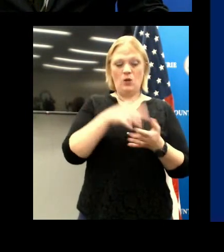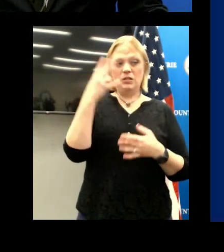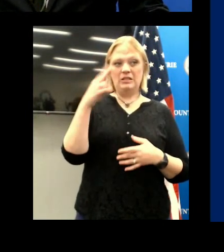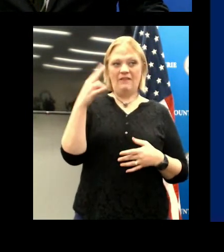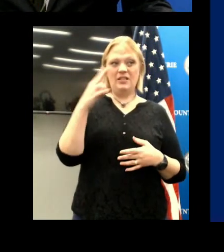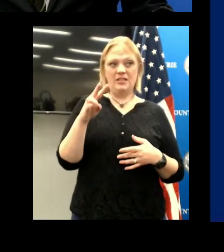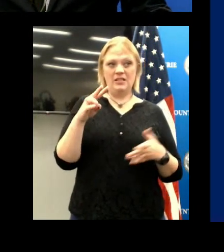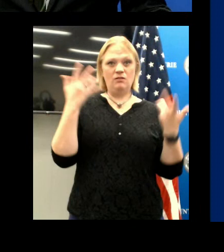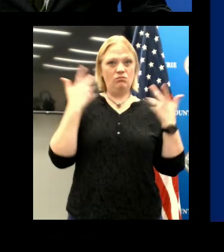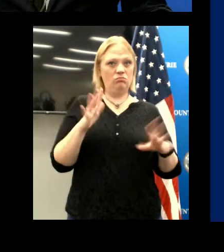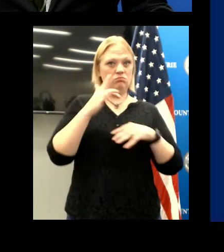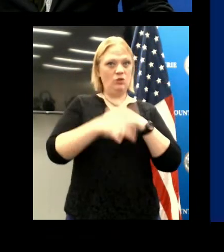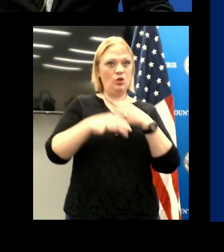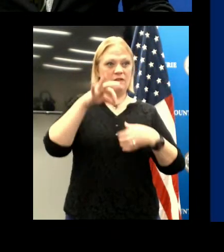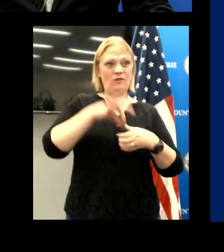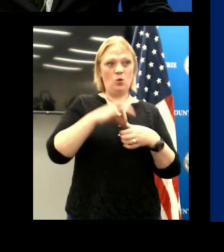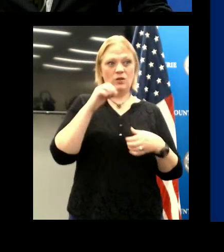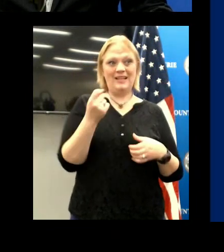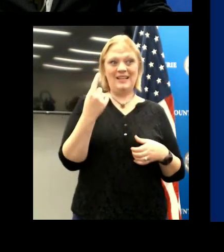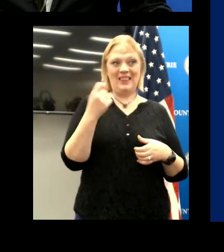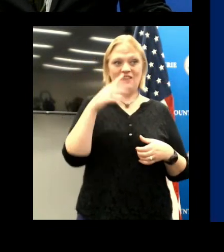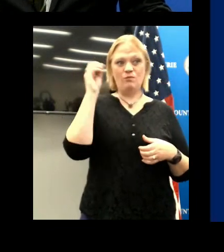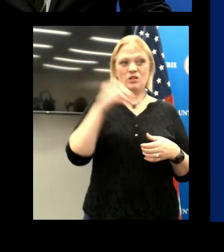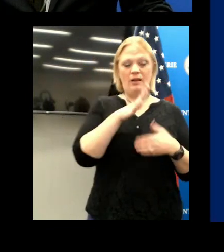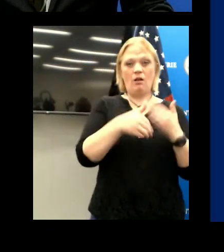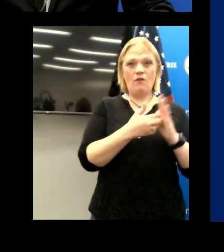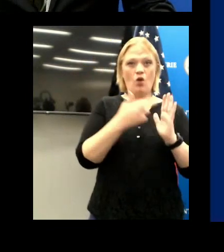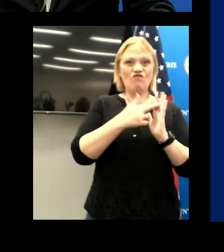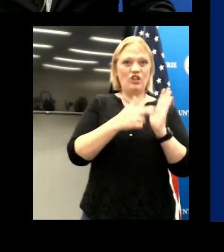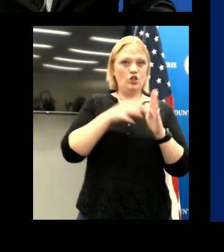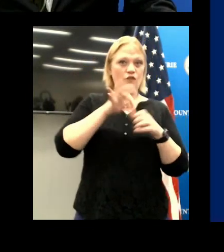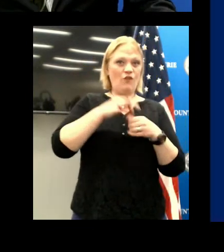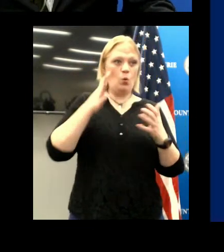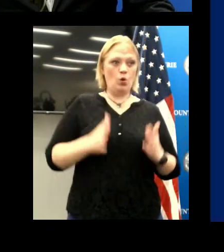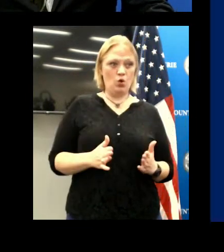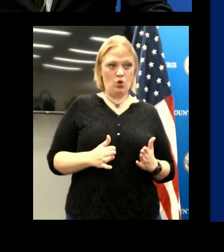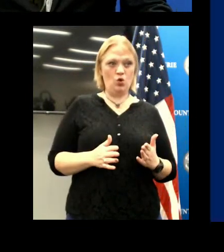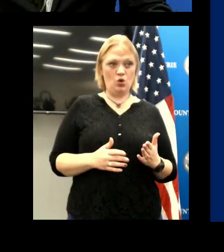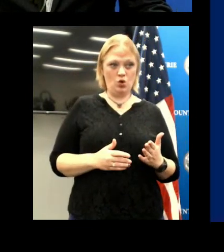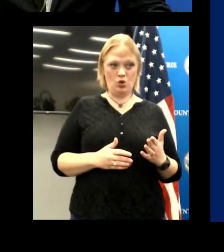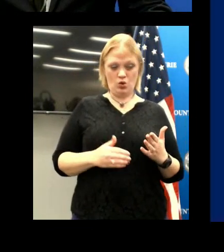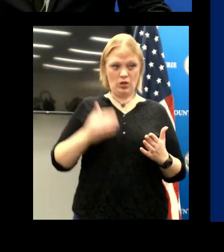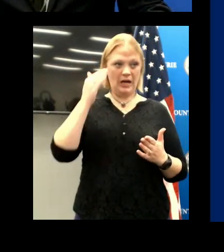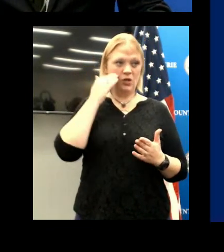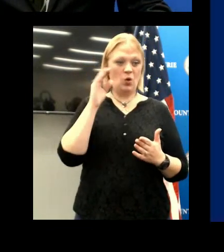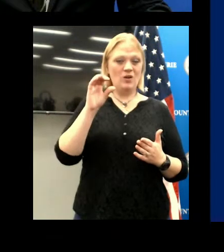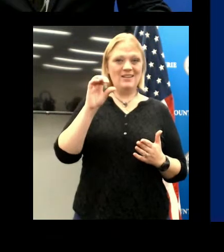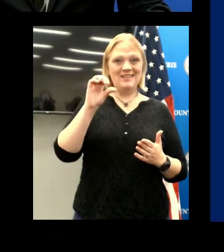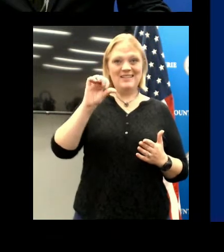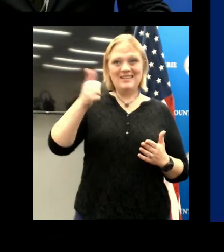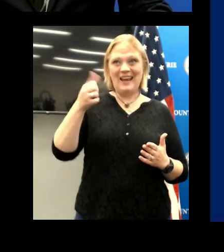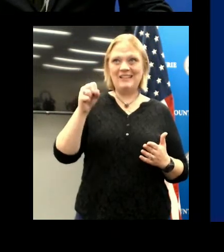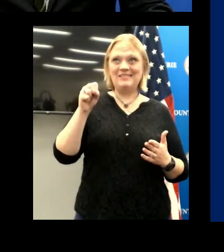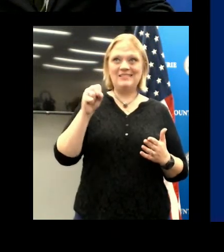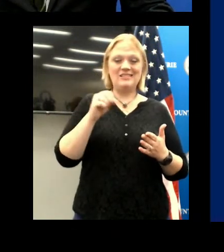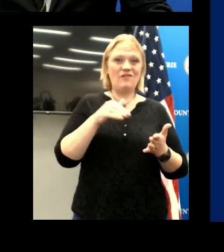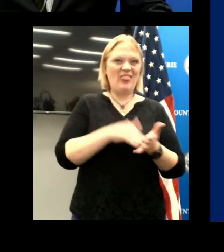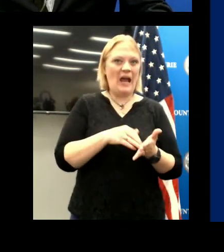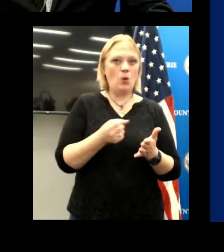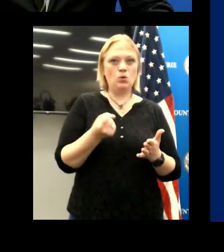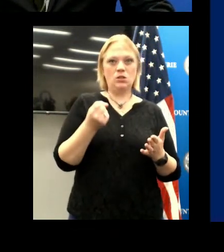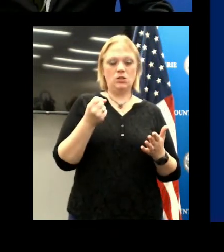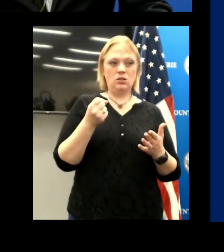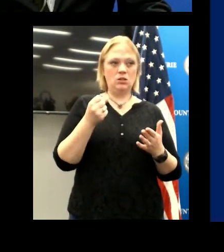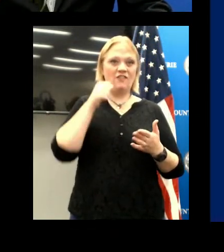70,017 have early voted. That's 11% of all registered voters. I do know that there are tens of thousands of mail-in ballots that have